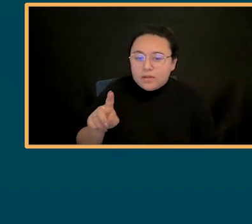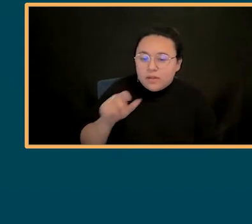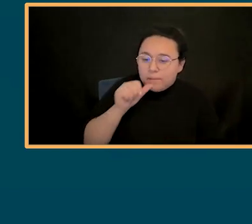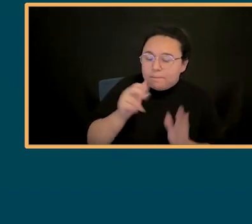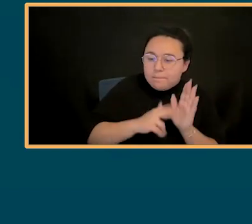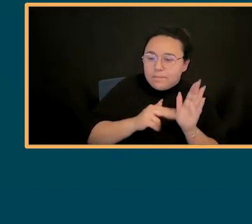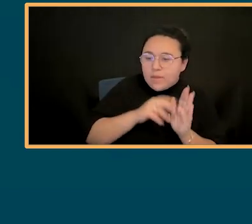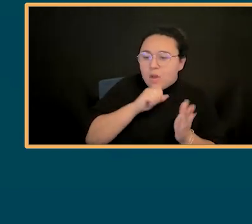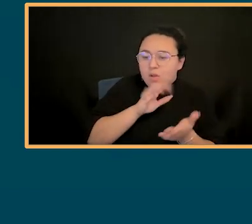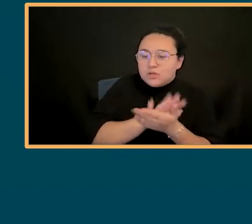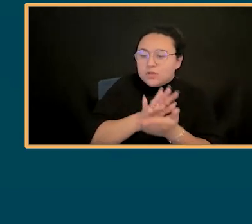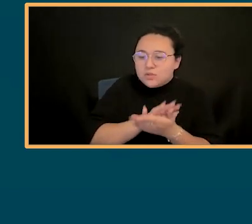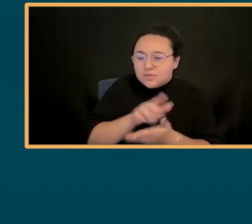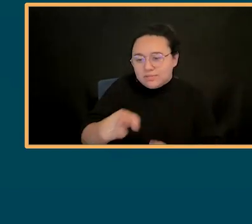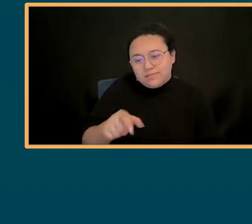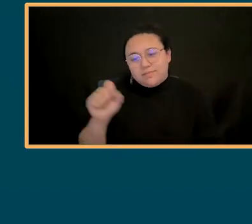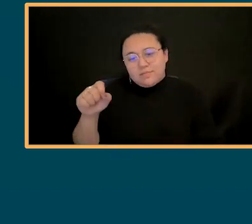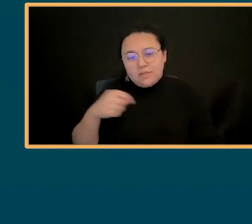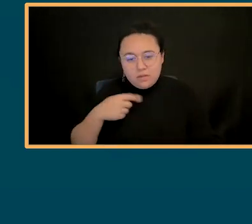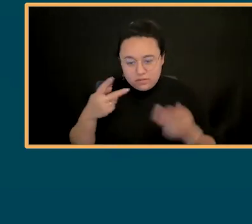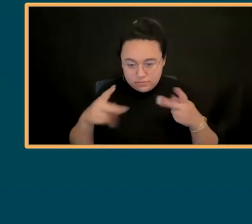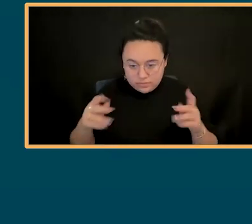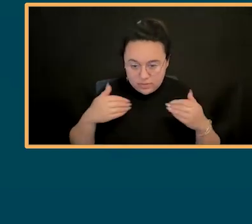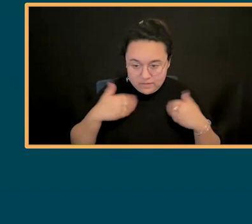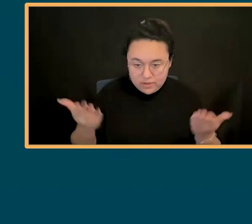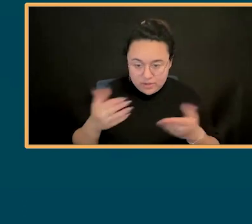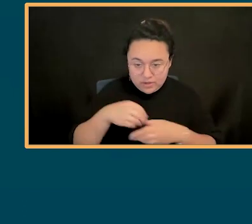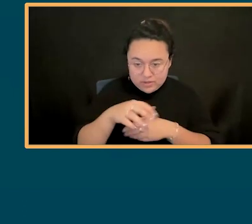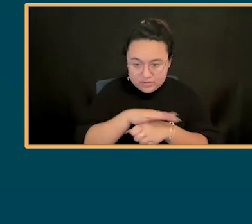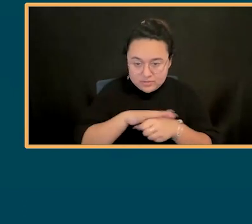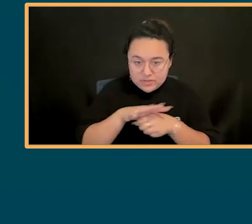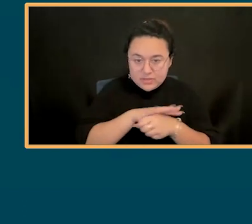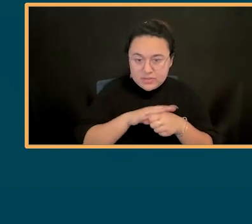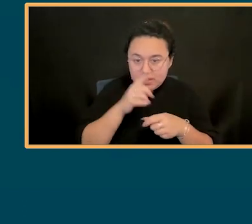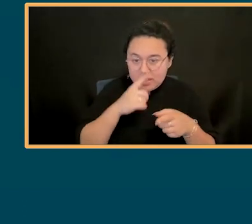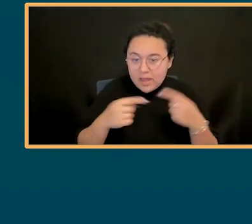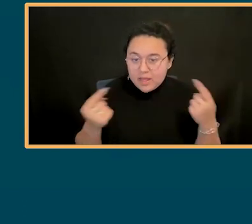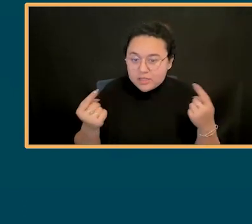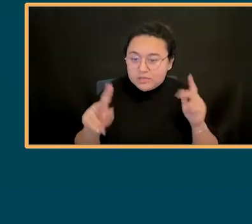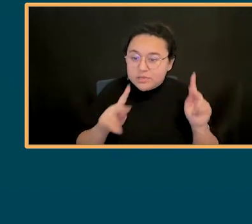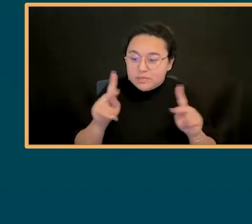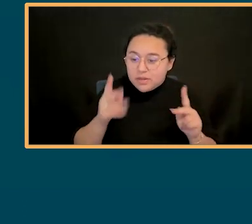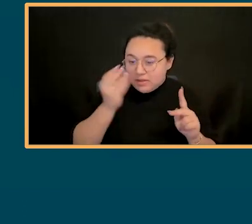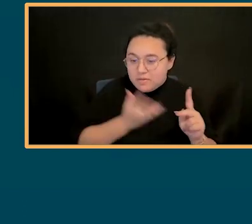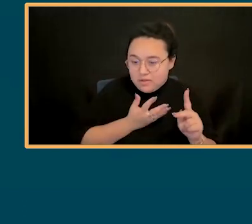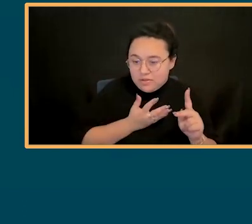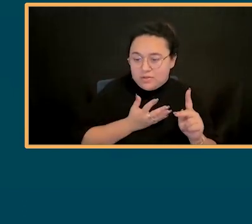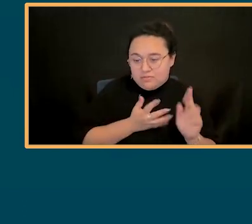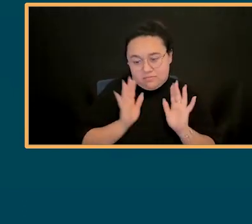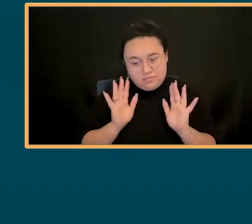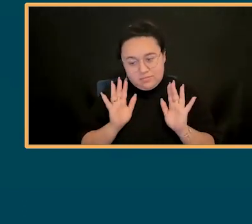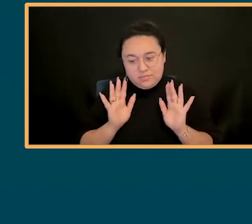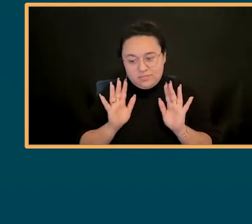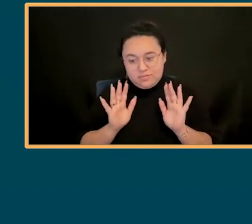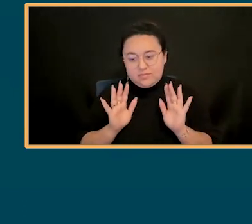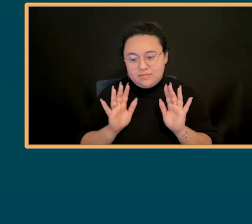butter. Yes. Are we allowed to have that in this space? Are the allergens? Let us know. We are